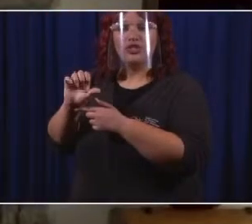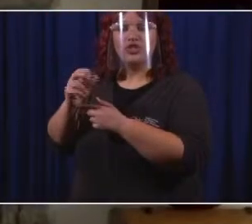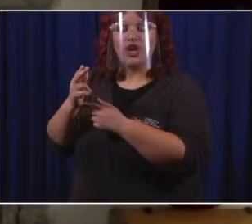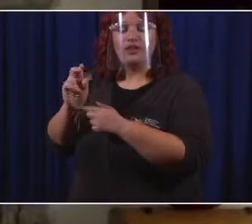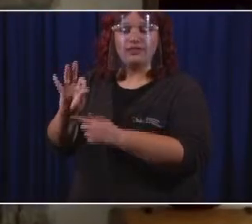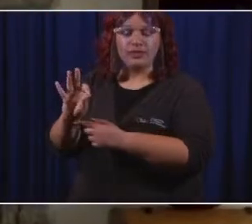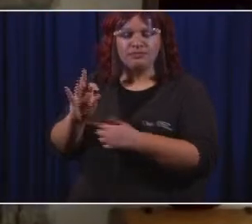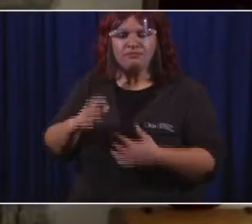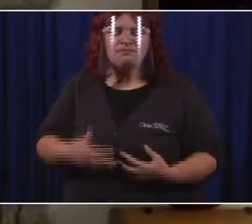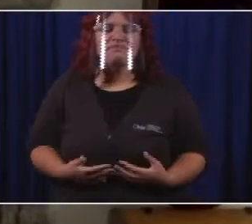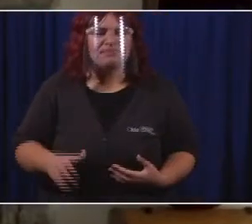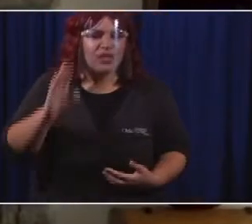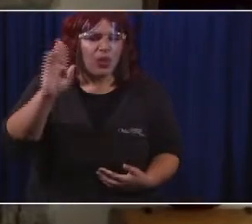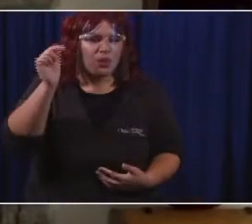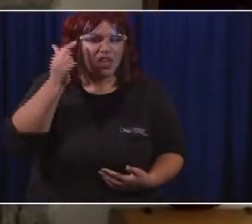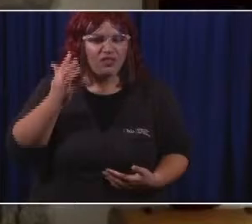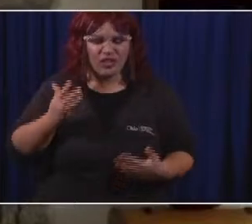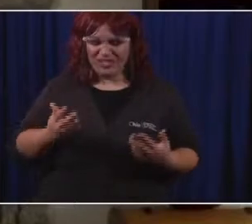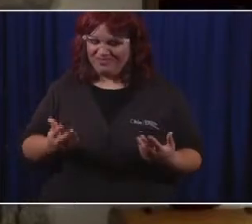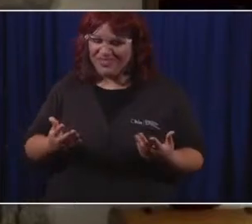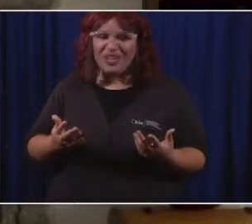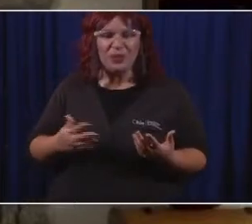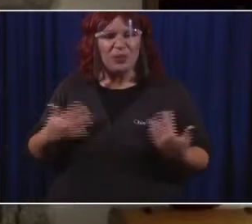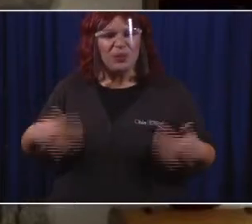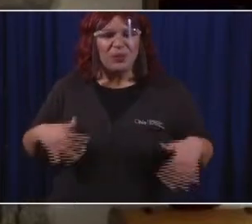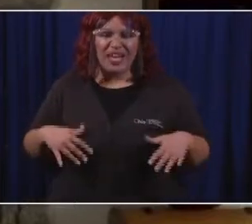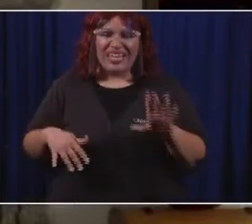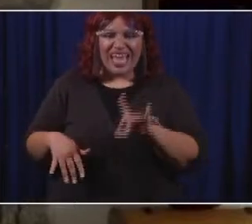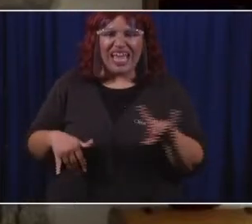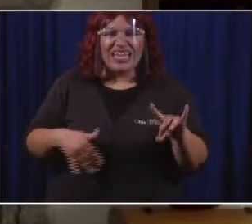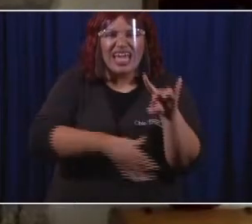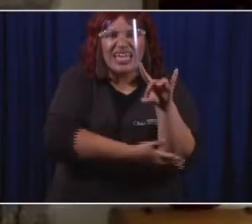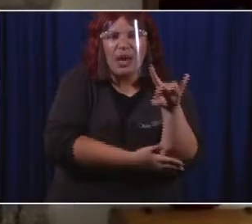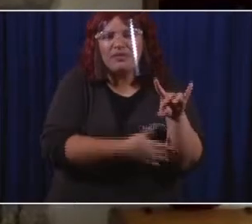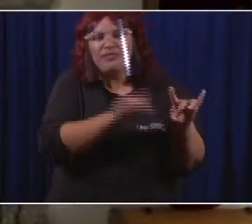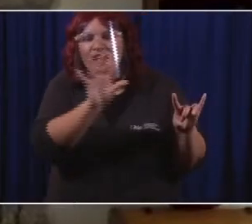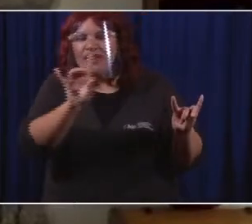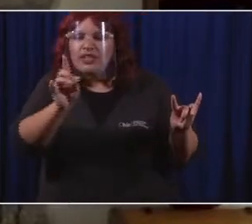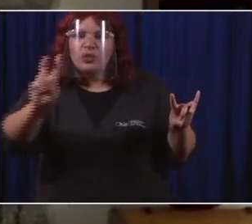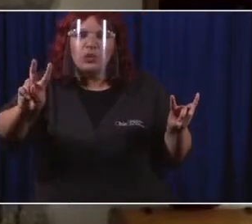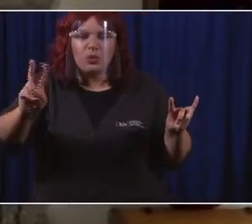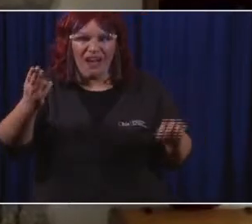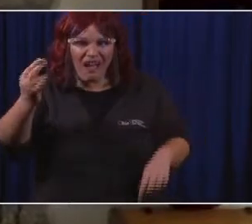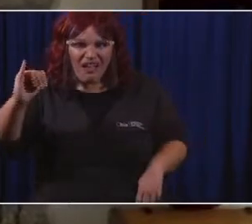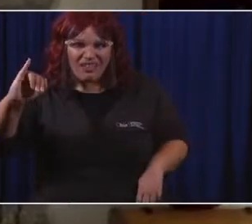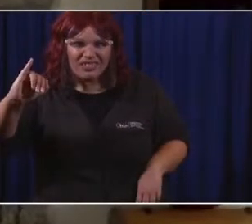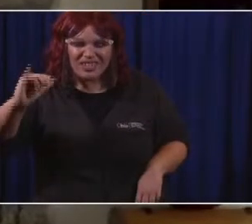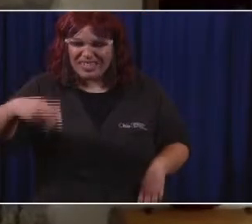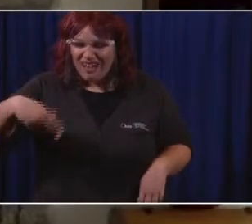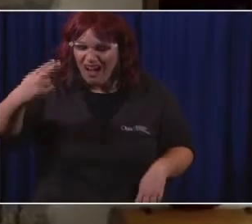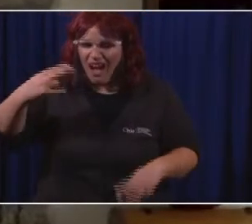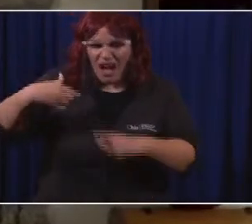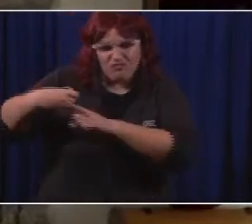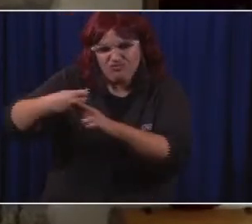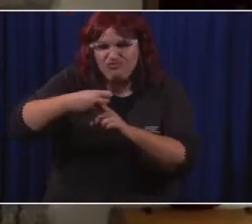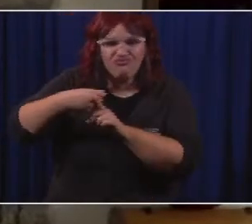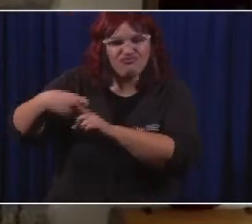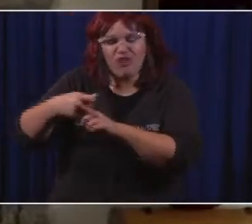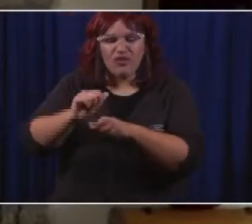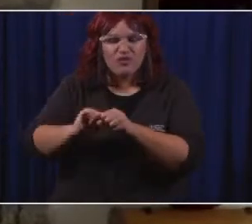or orange. None are at purple. Is your administration not categorizing counties as purple until after the